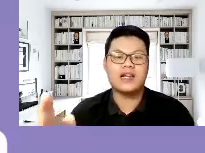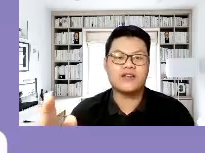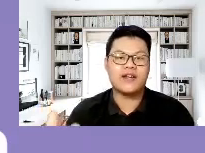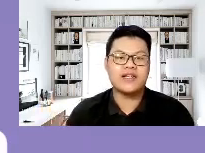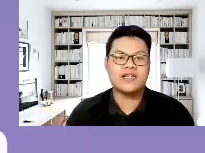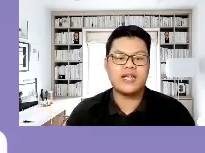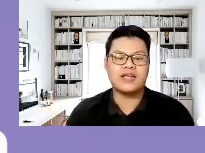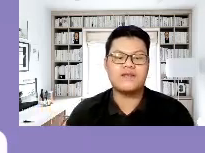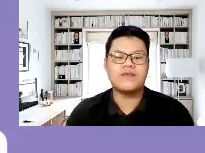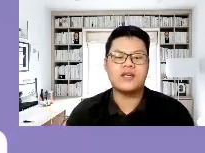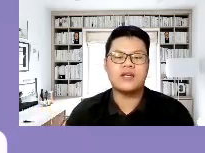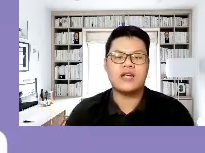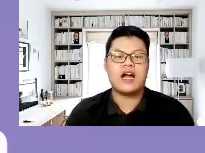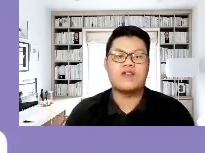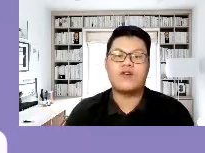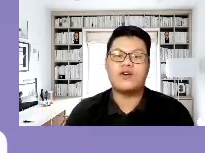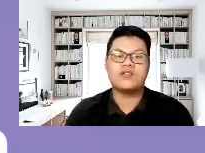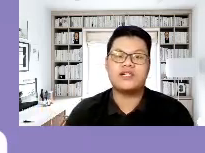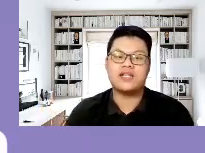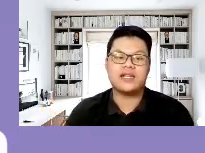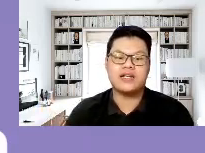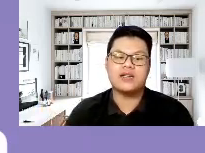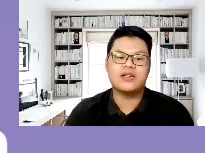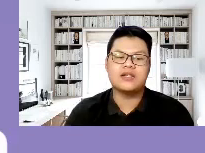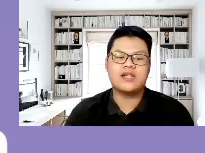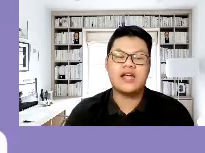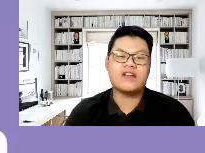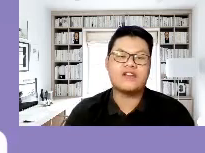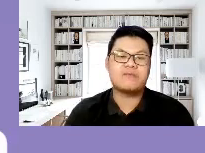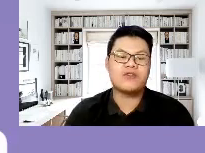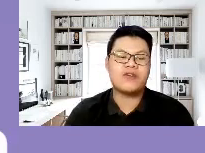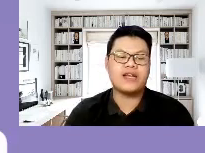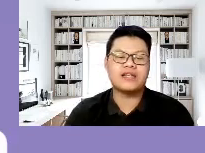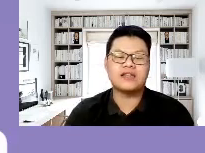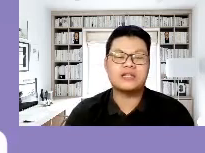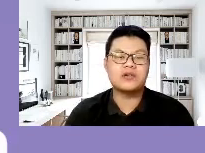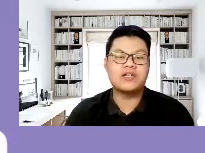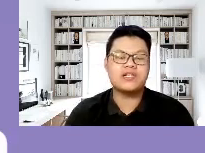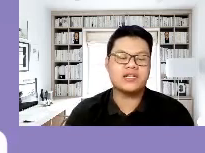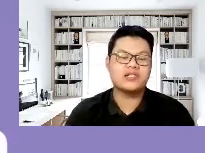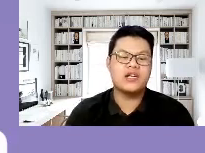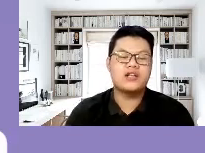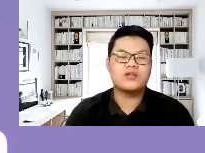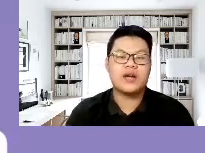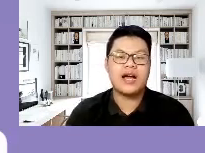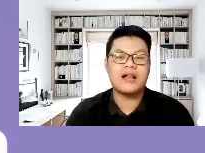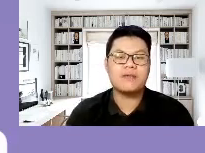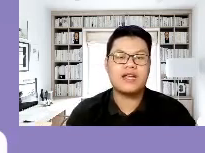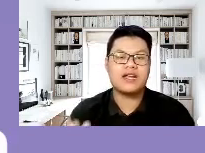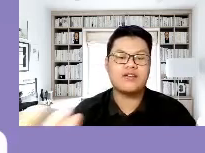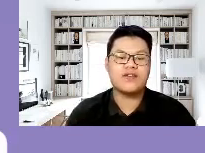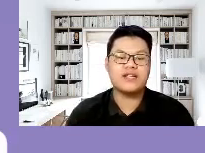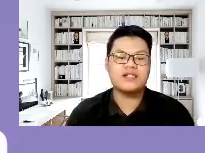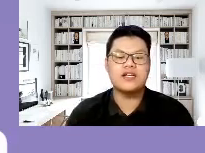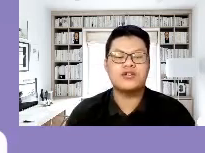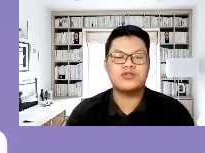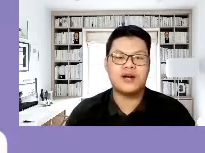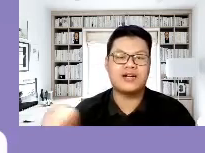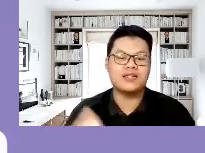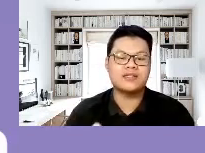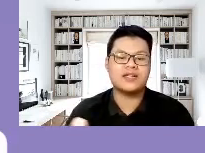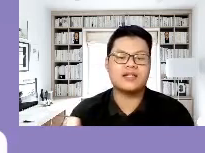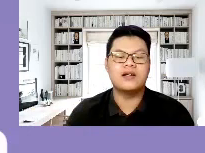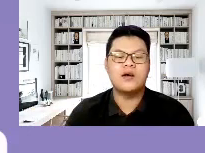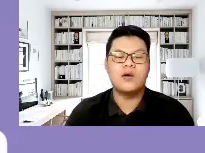what hearing friends say. Unfortunately, they haven't provided the solutions to help hearing friends